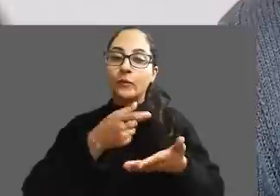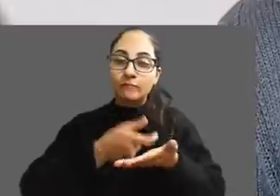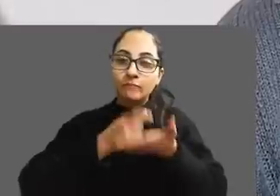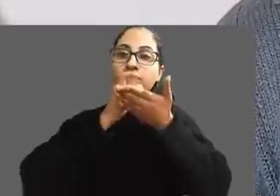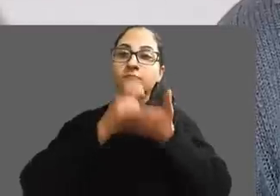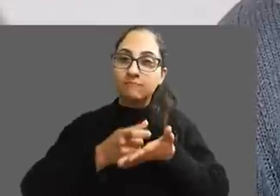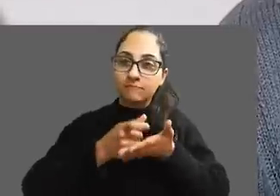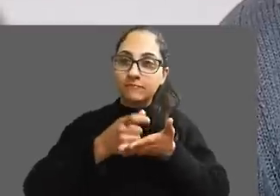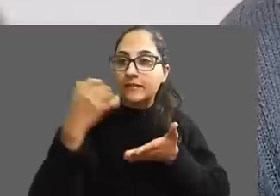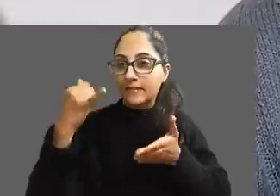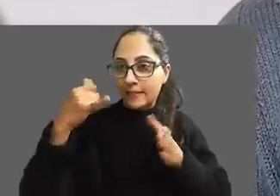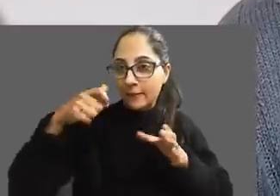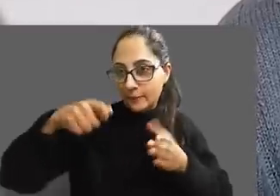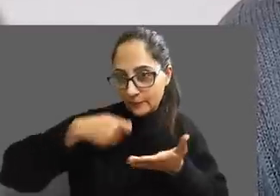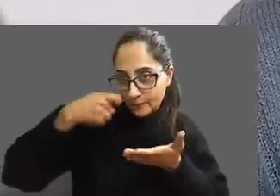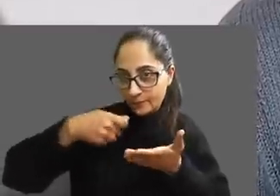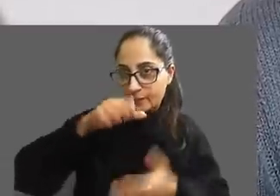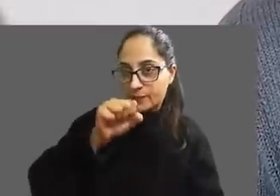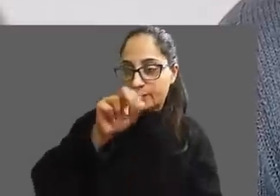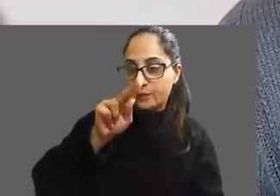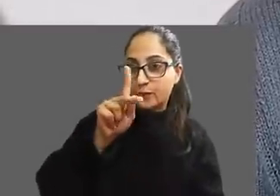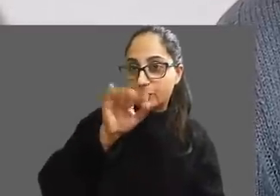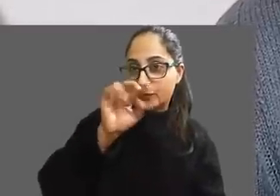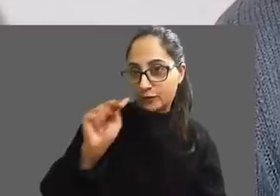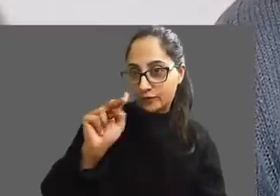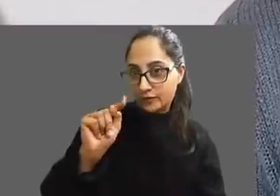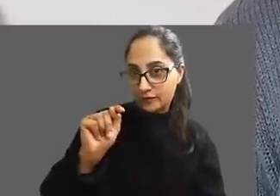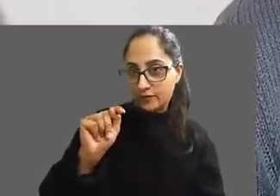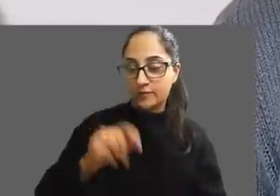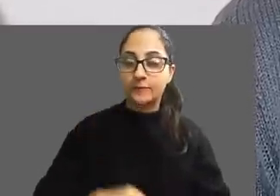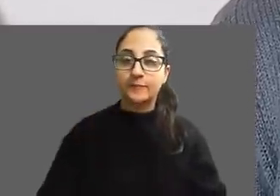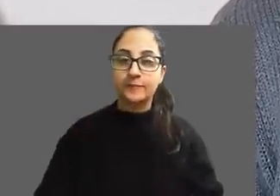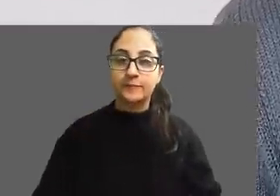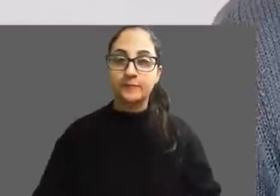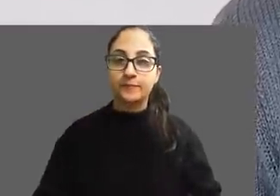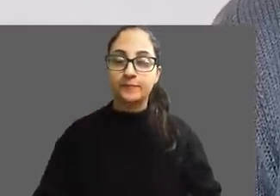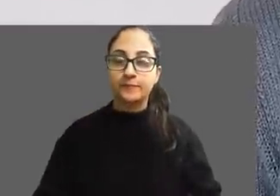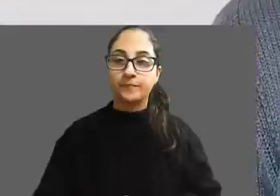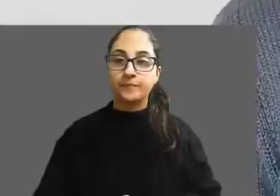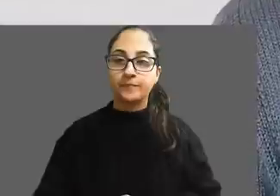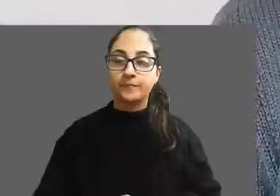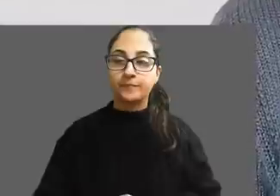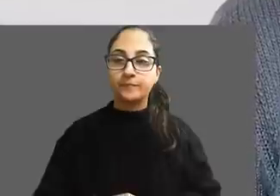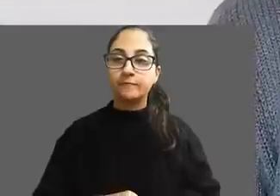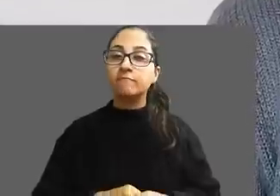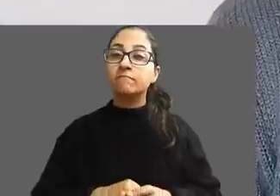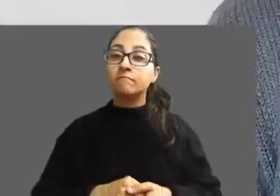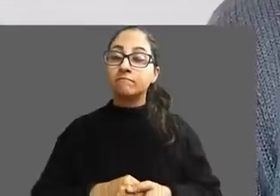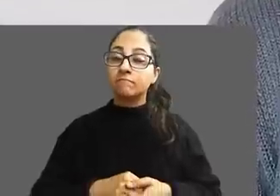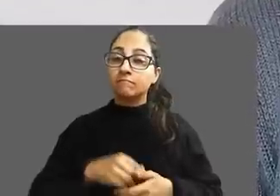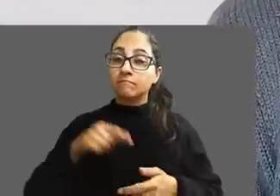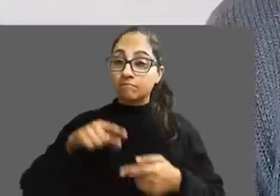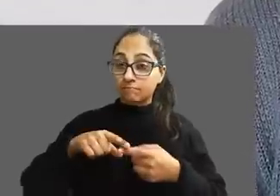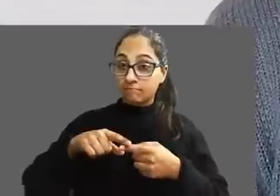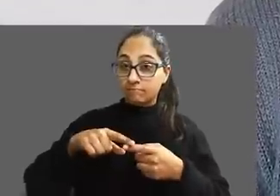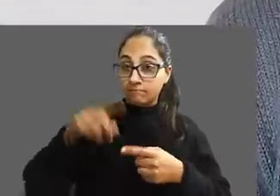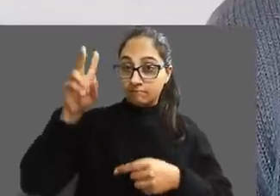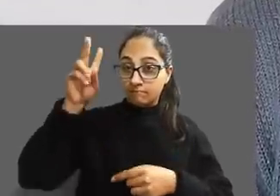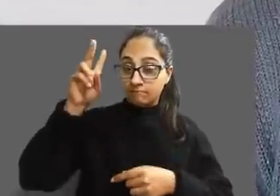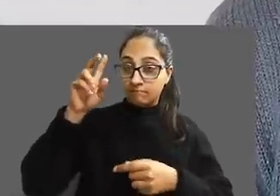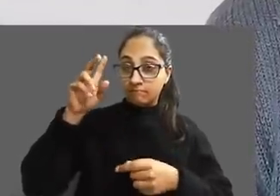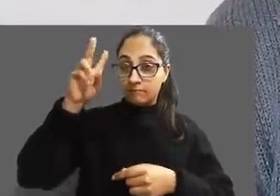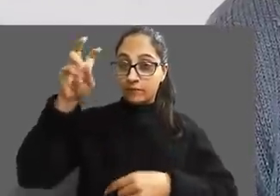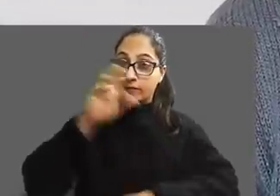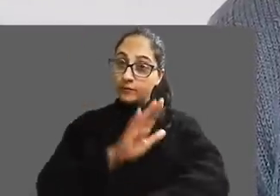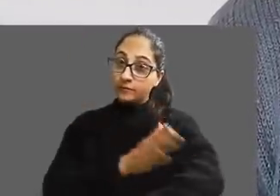ashhari nasire khusrau. In this qasida, Pir Nasir Khusraw urges